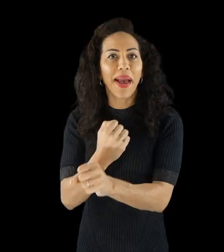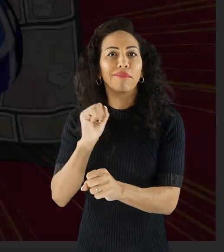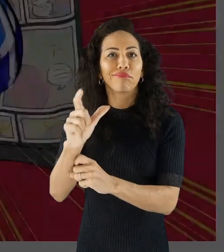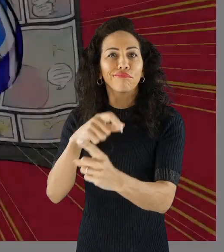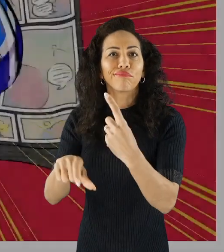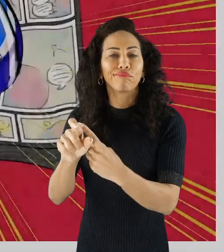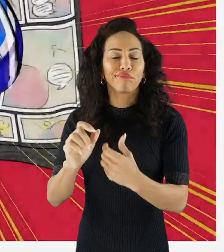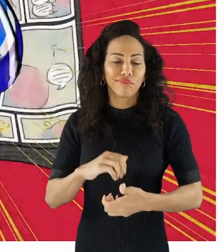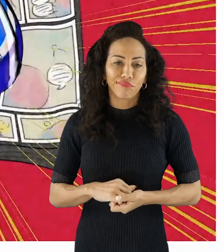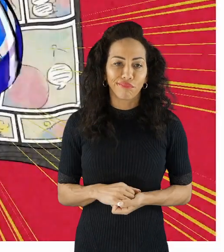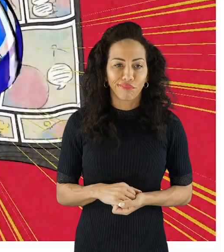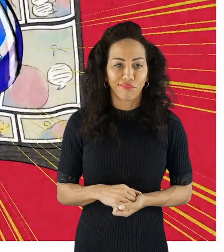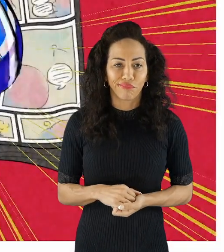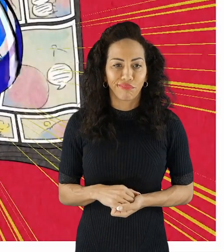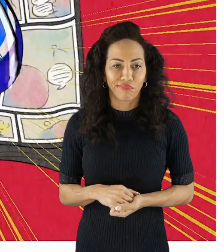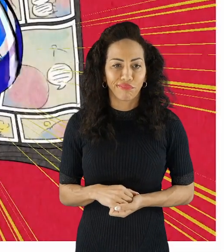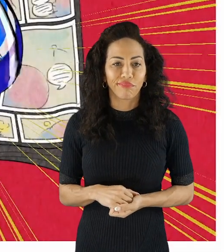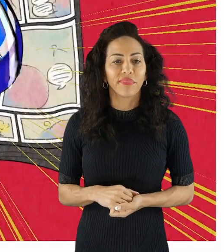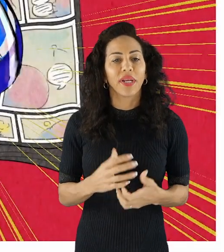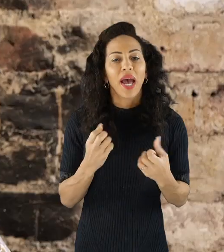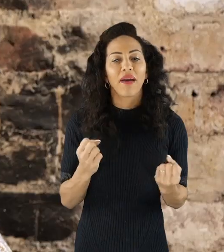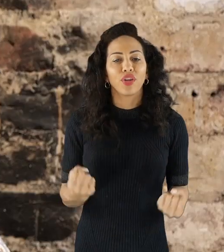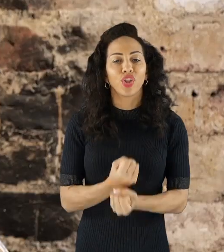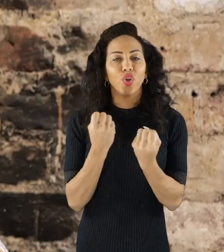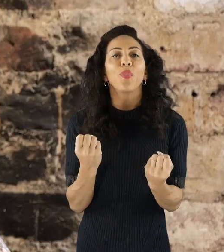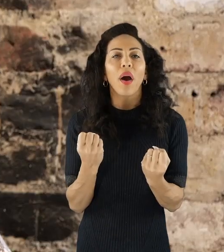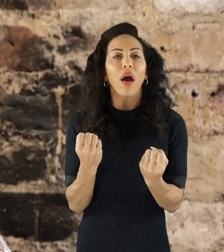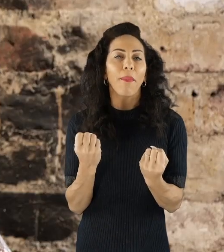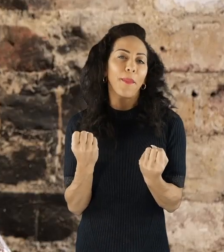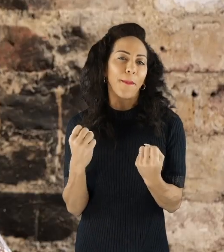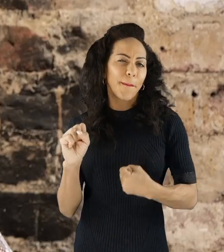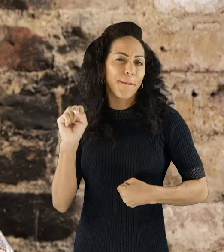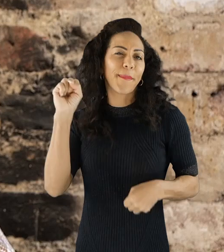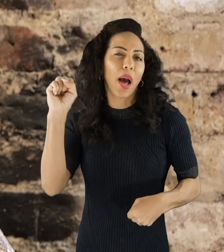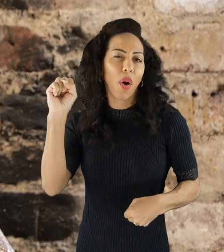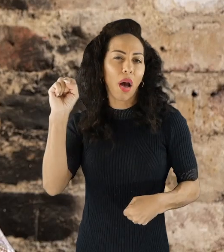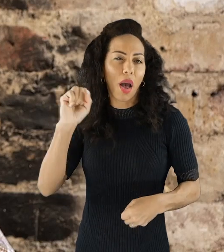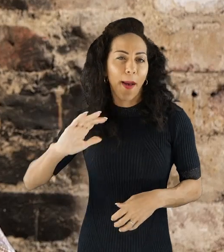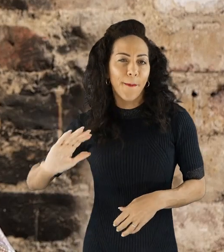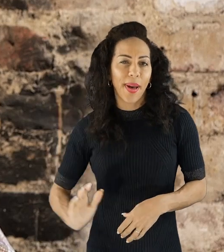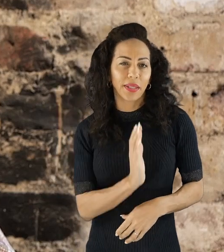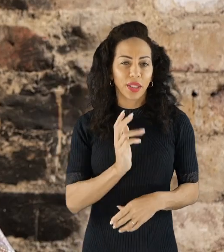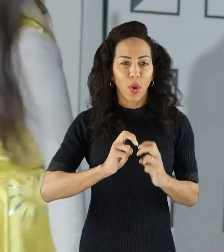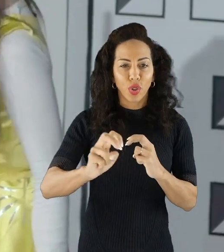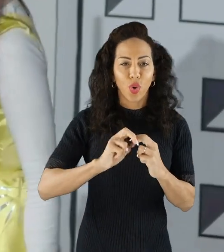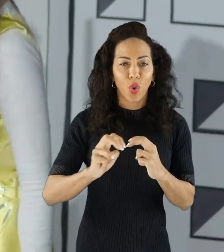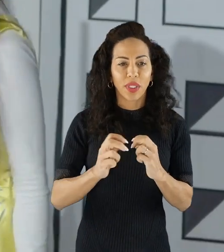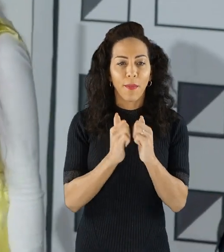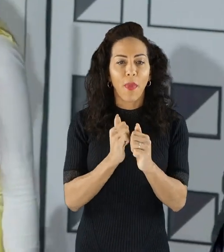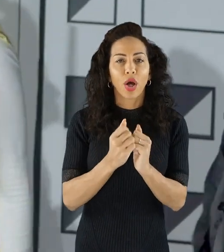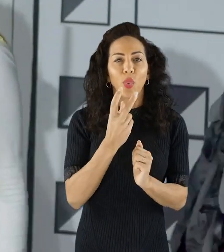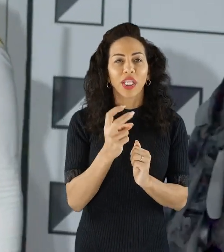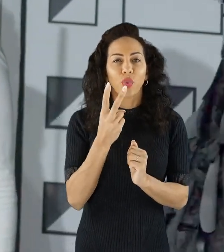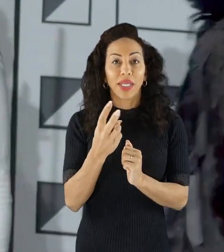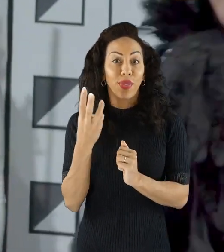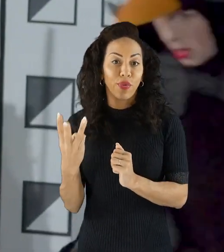community. Tour called Superpower Panto. We toured in March 2023, and it was an inclusive